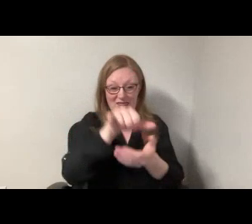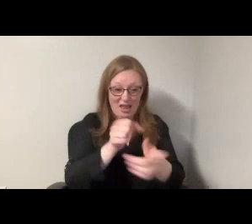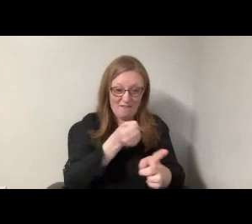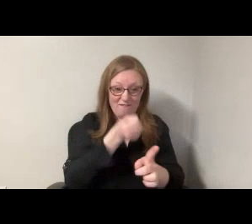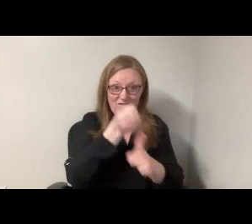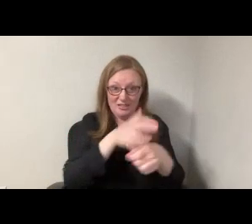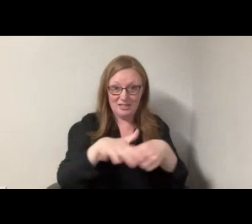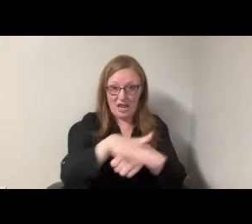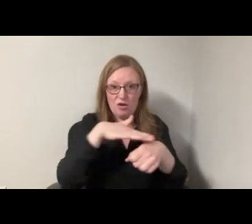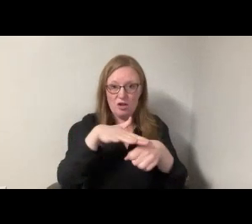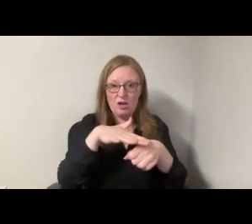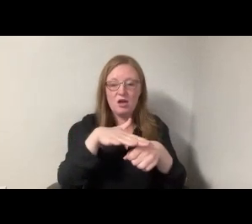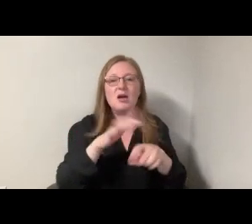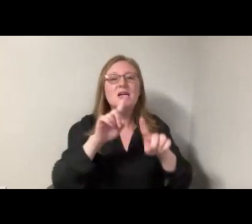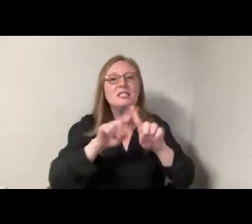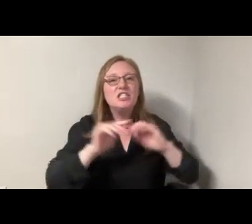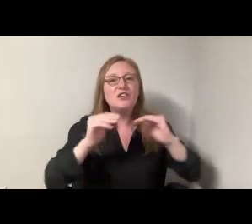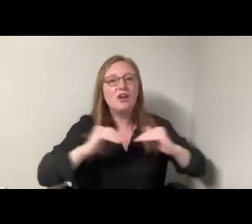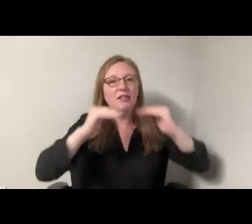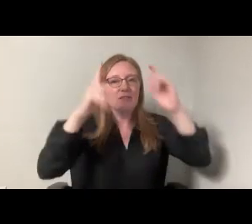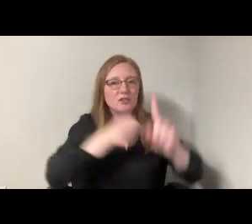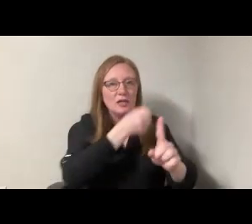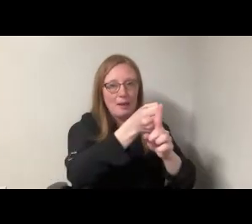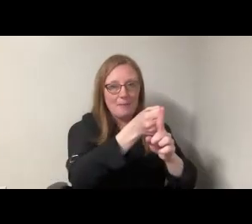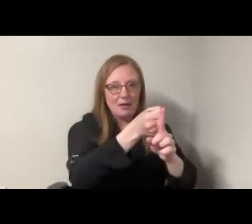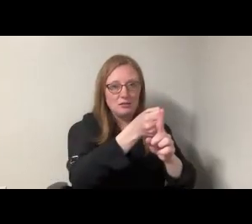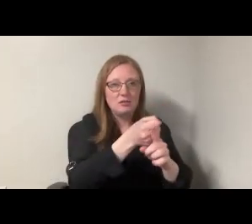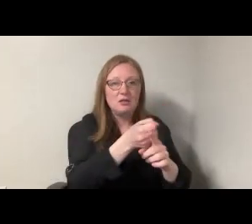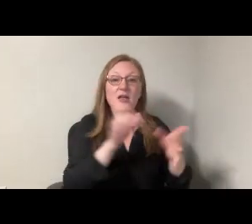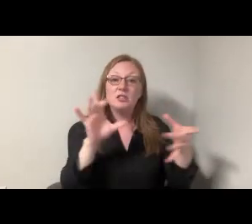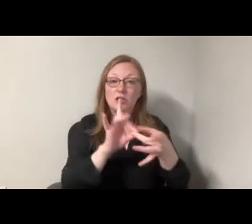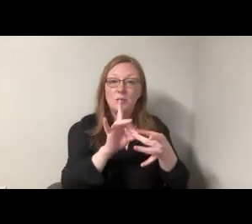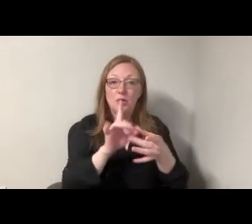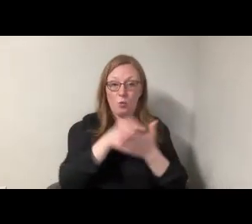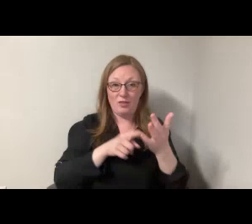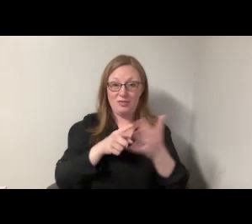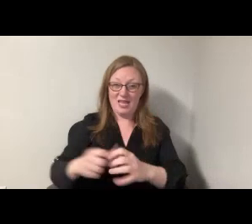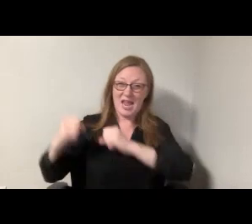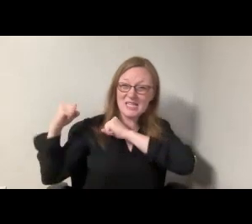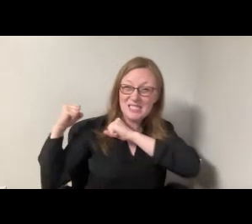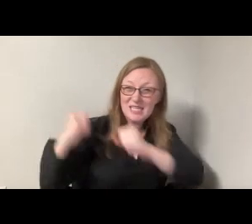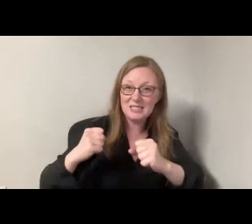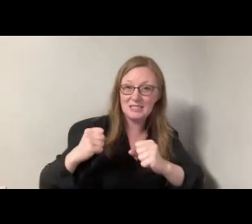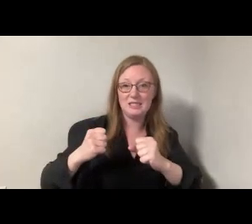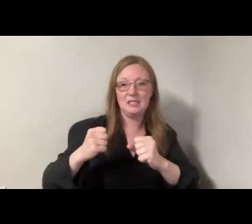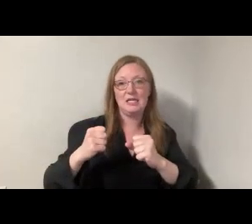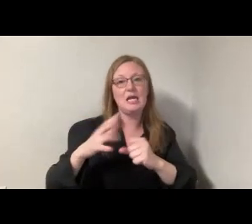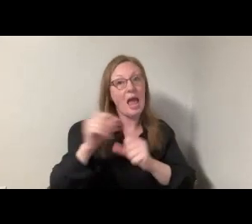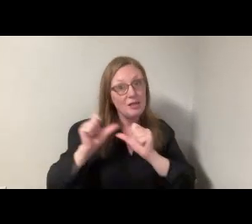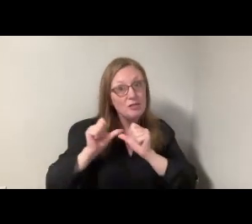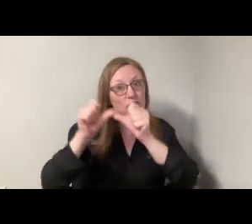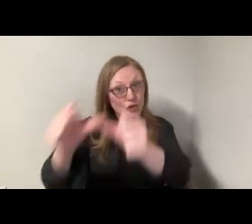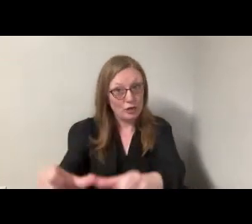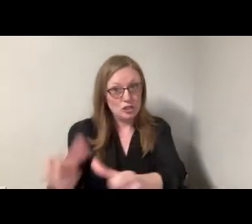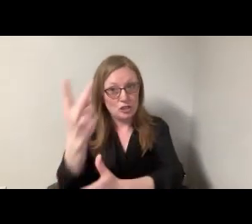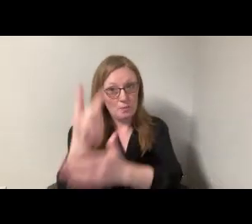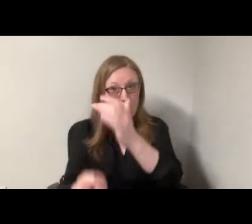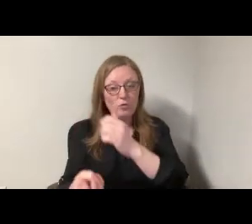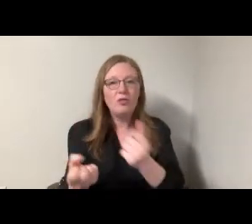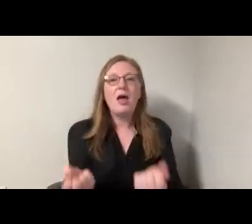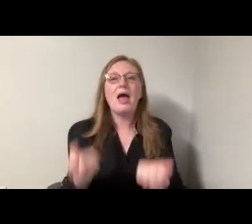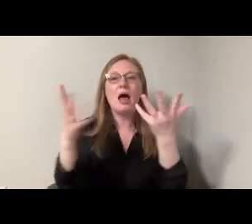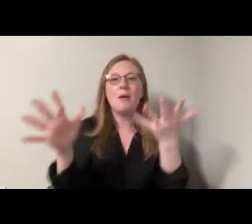different levels of impact. Level of impact is a combination of what the intensity, the magnitude and duration, and the amount of destruction.